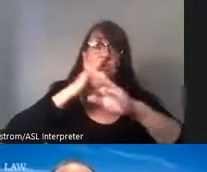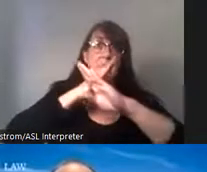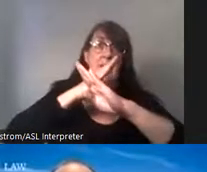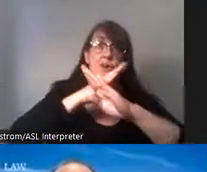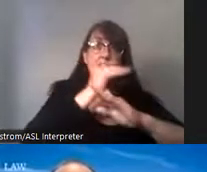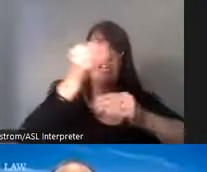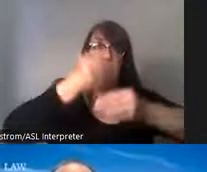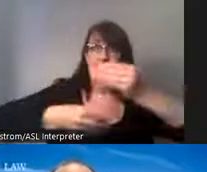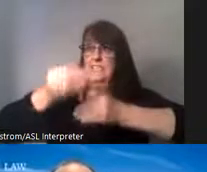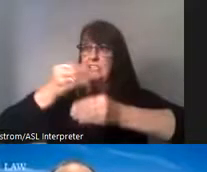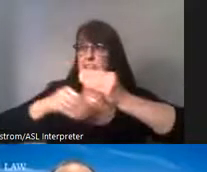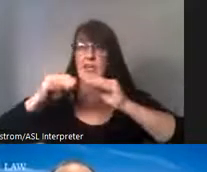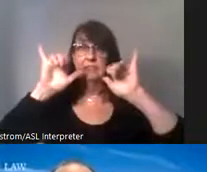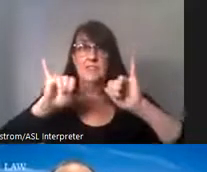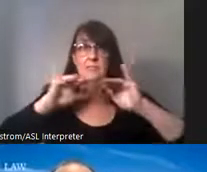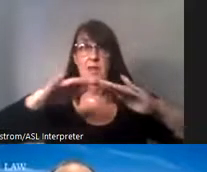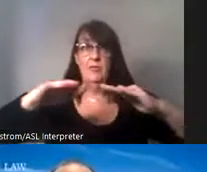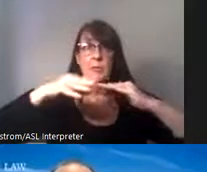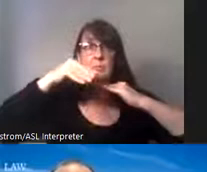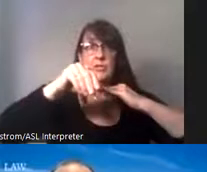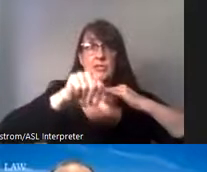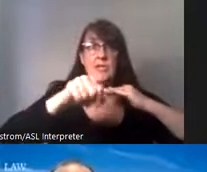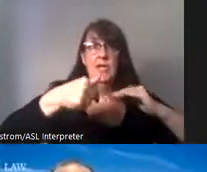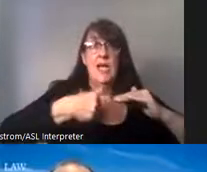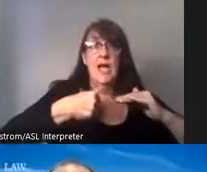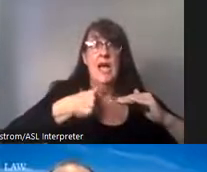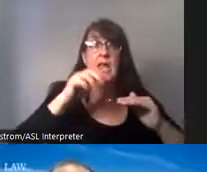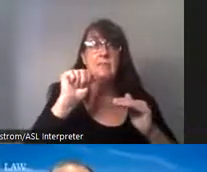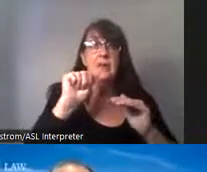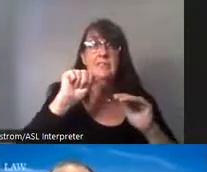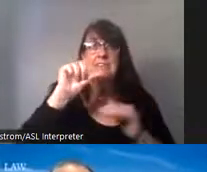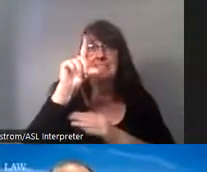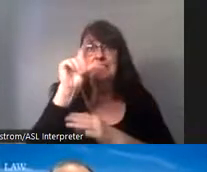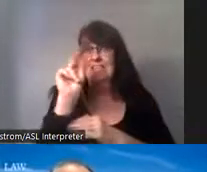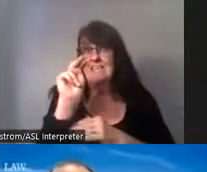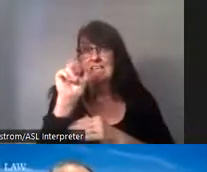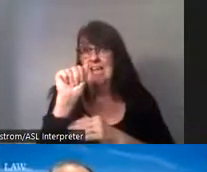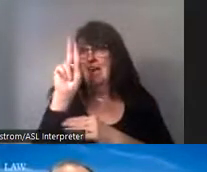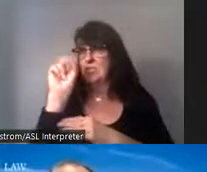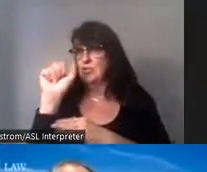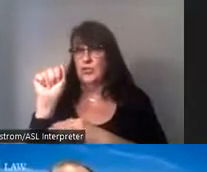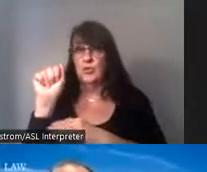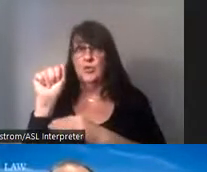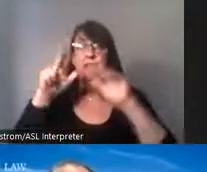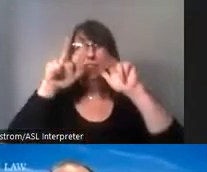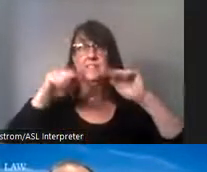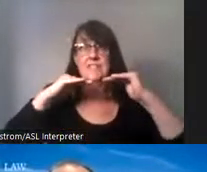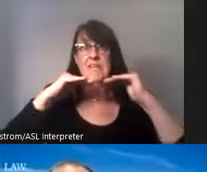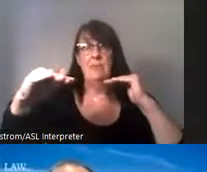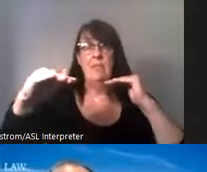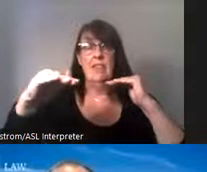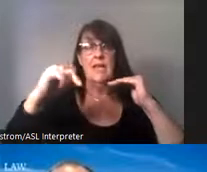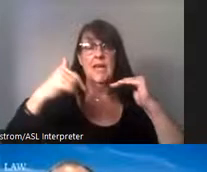facilitators of sustainable purchasing. I'm former Associate Dean of ASU School of Sustainability. I am